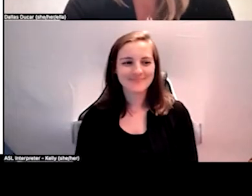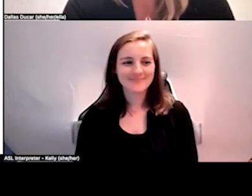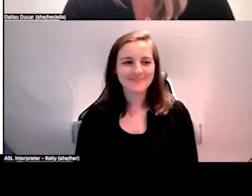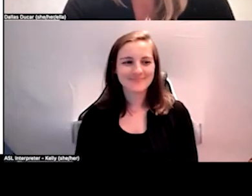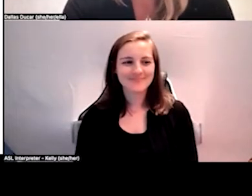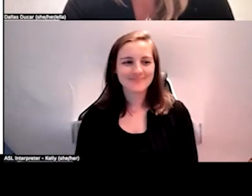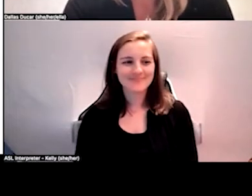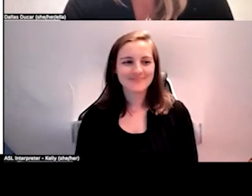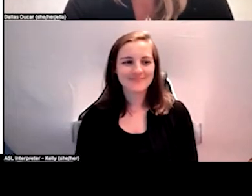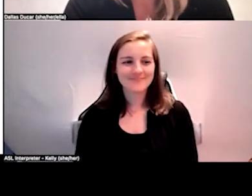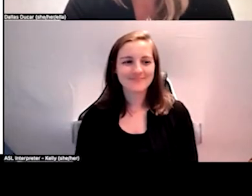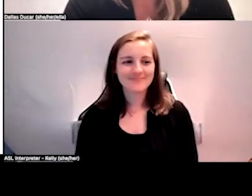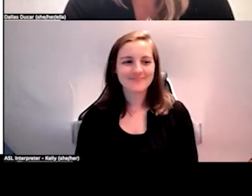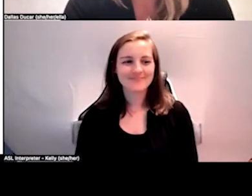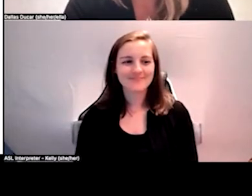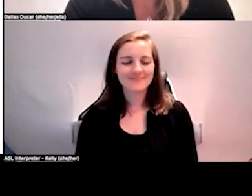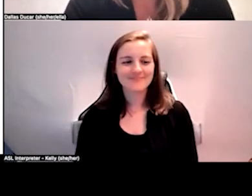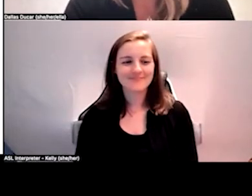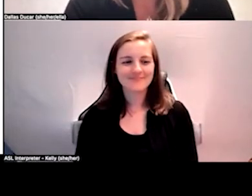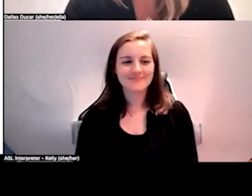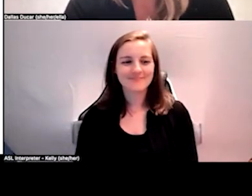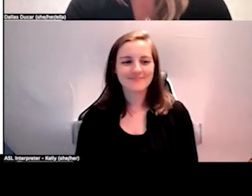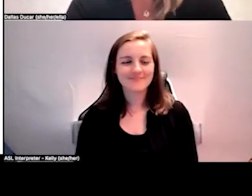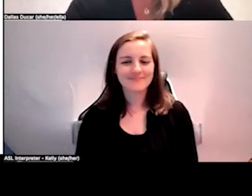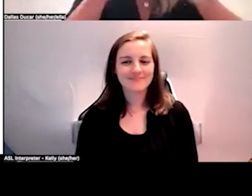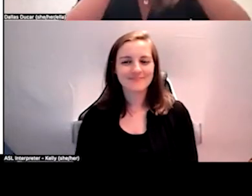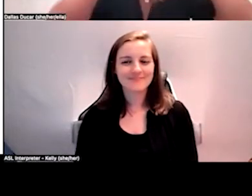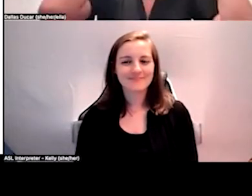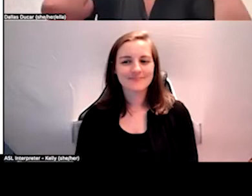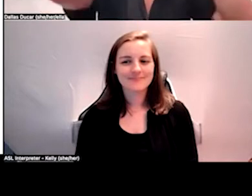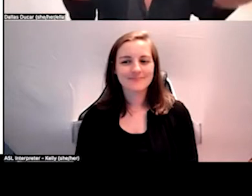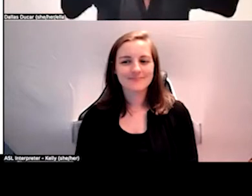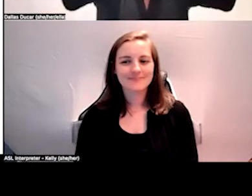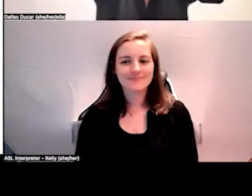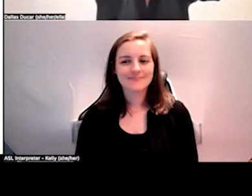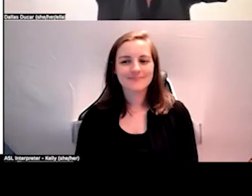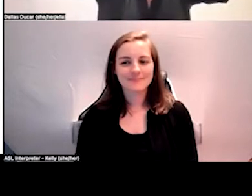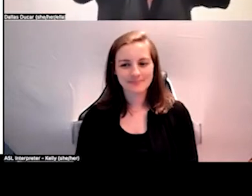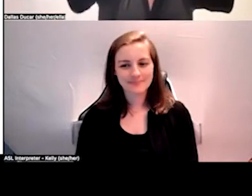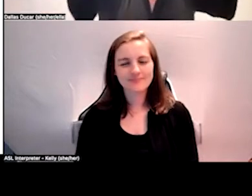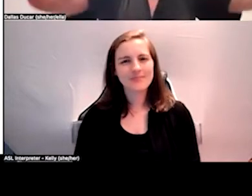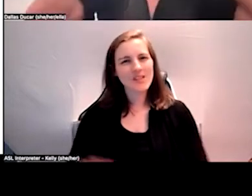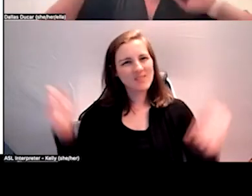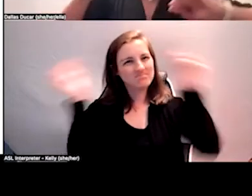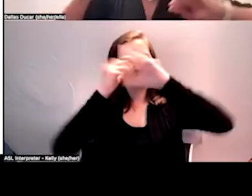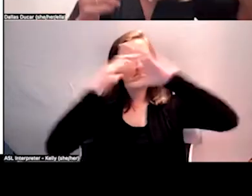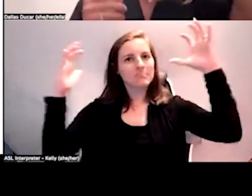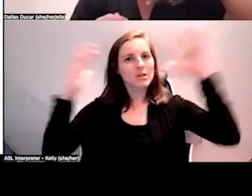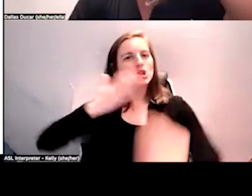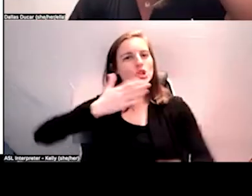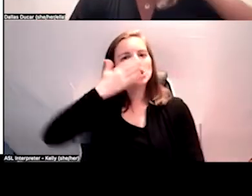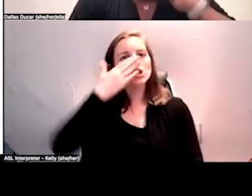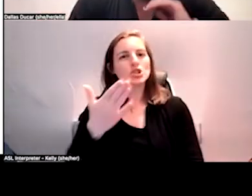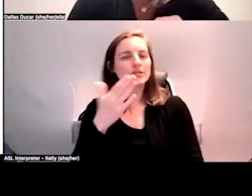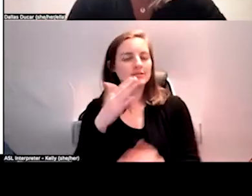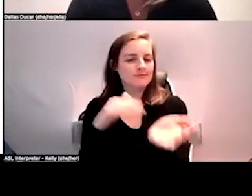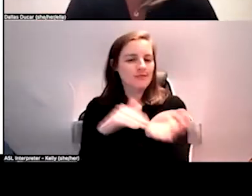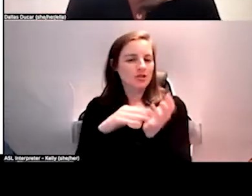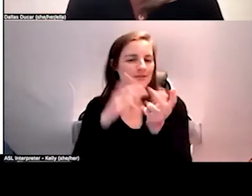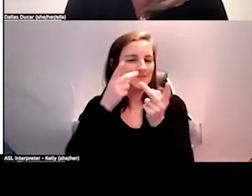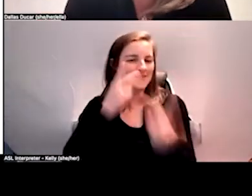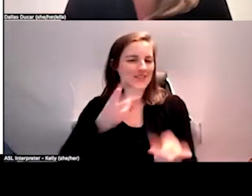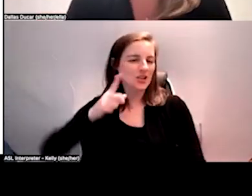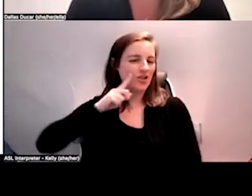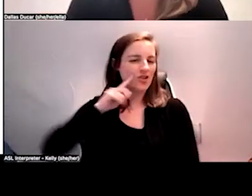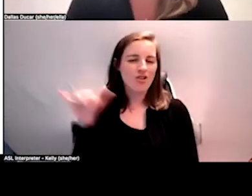So what does a good visit look like? I really